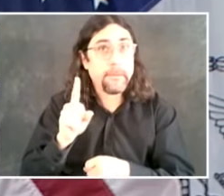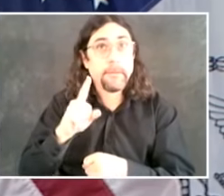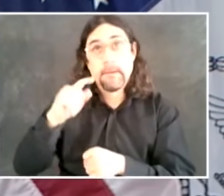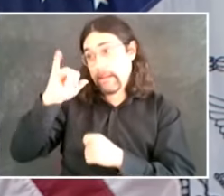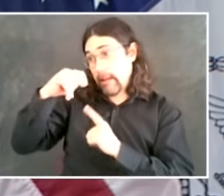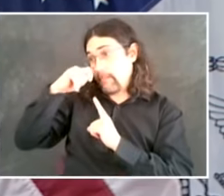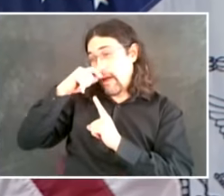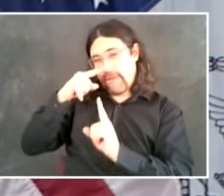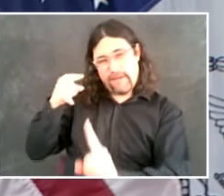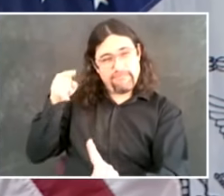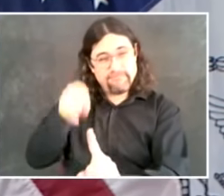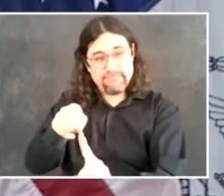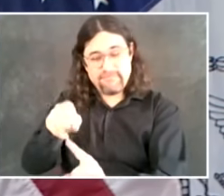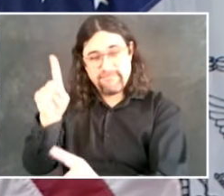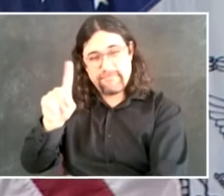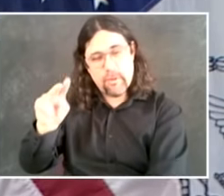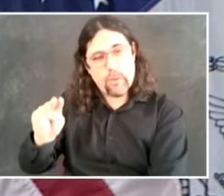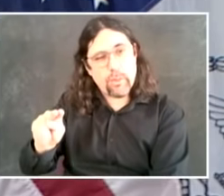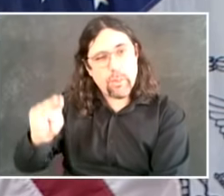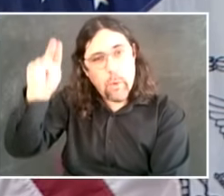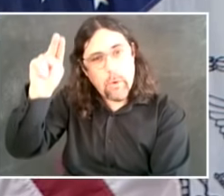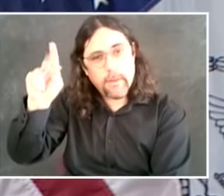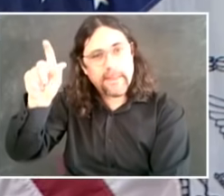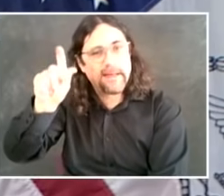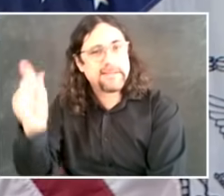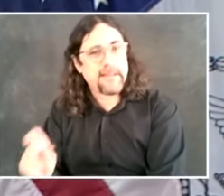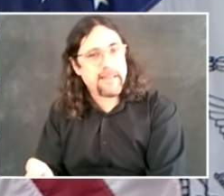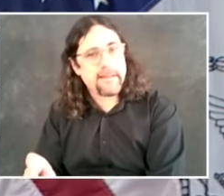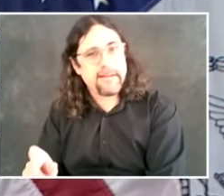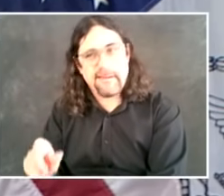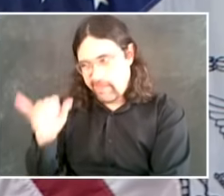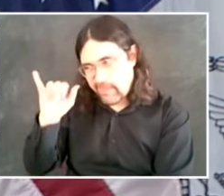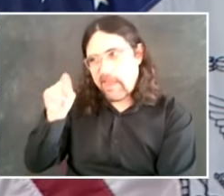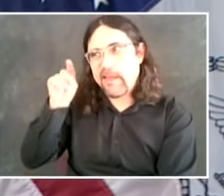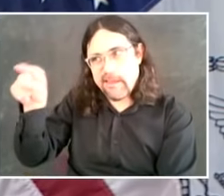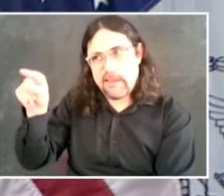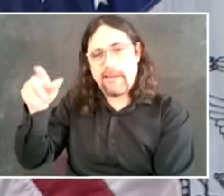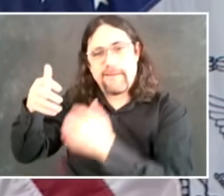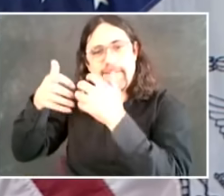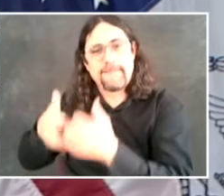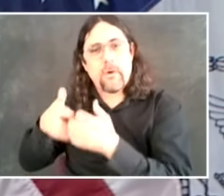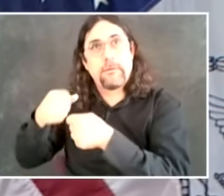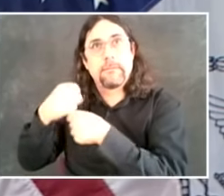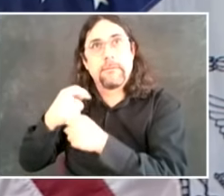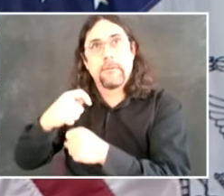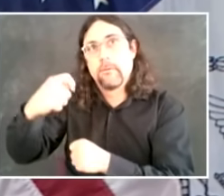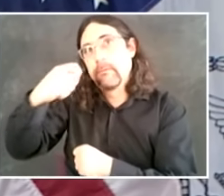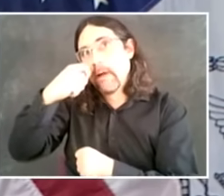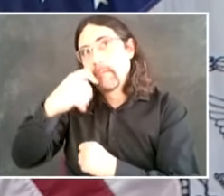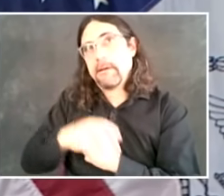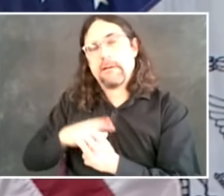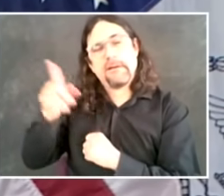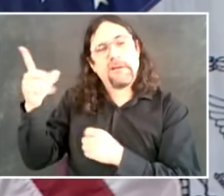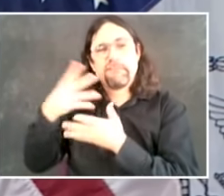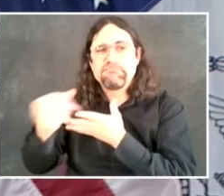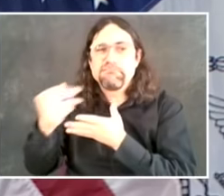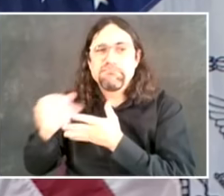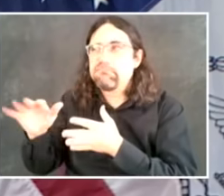weren't sources around this country that were reliable enough, so we decided we would make our own. And